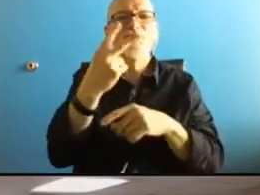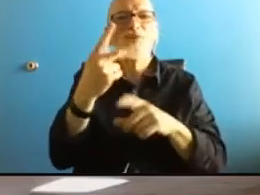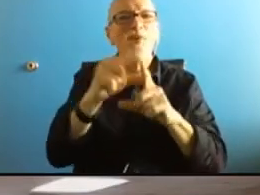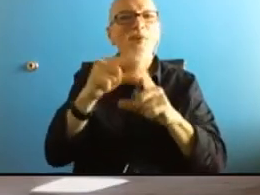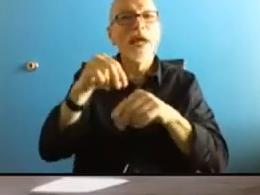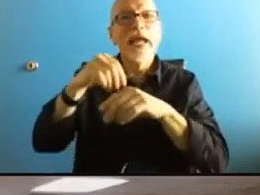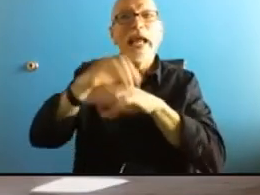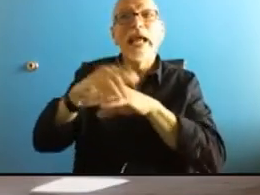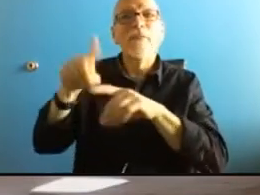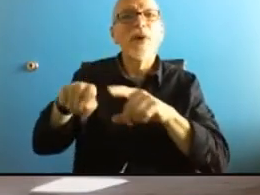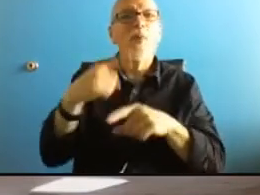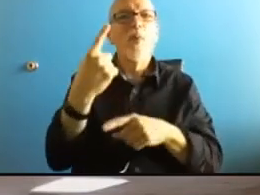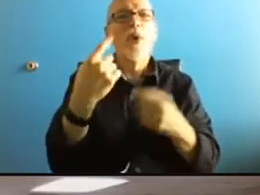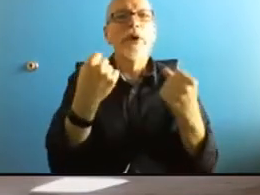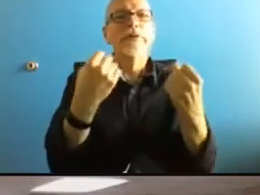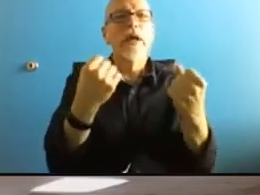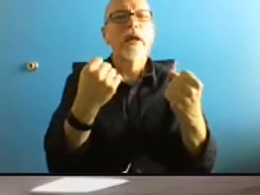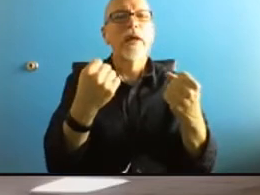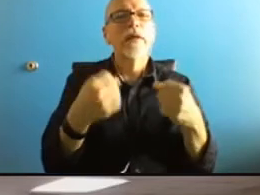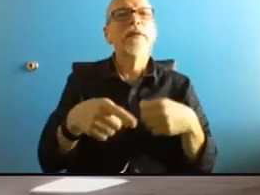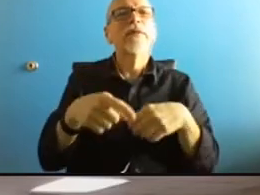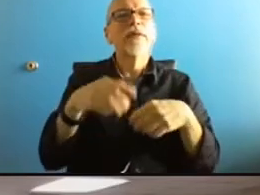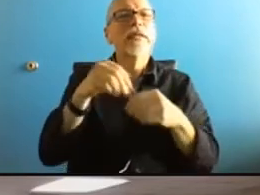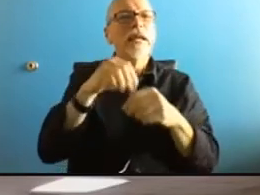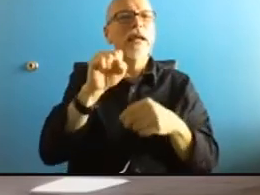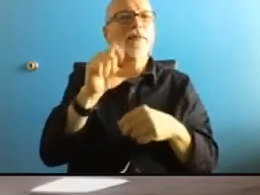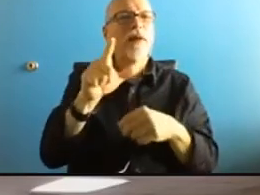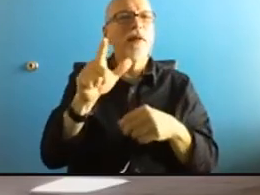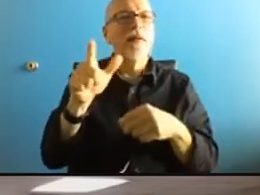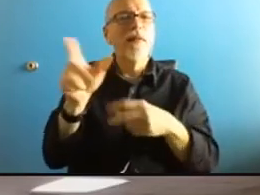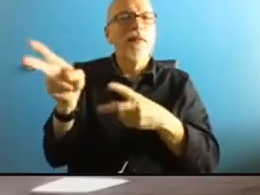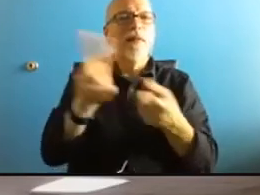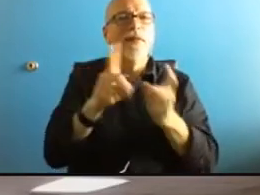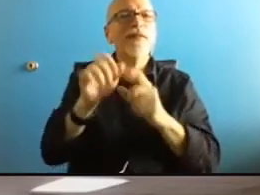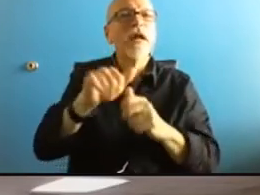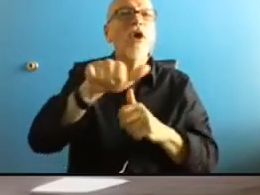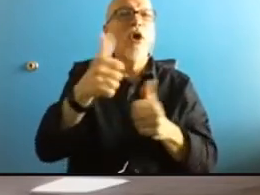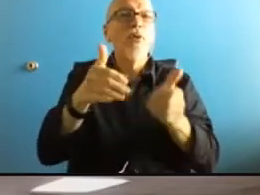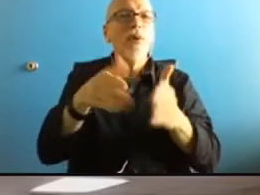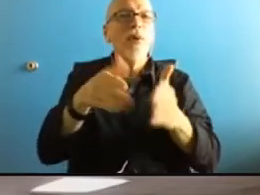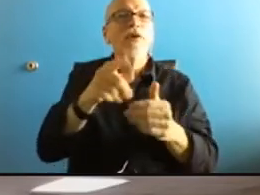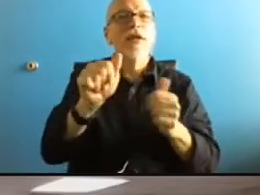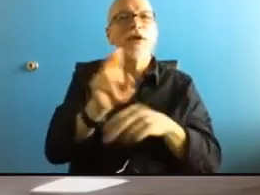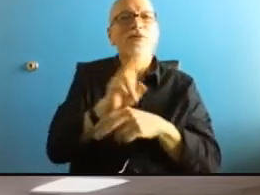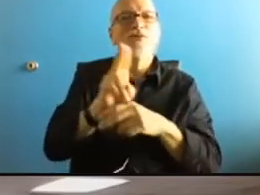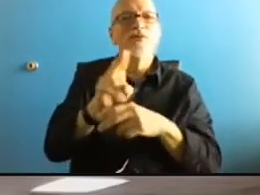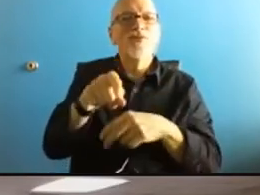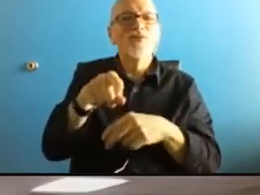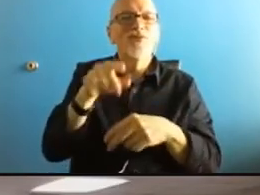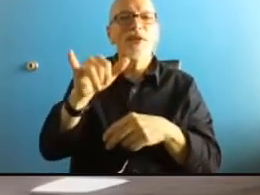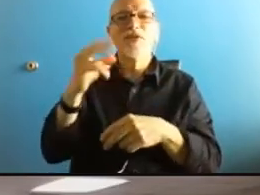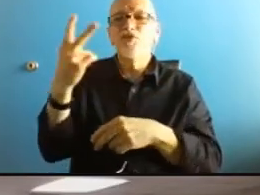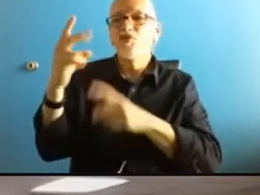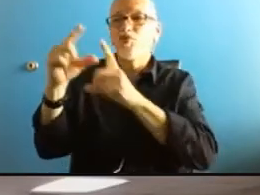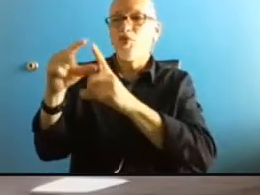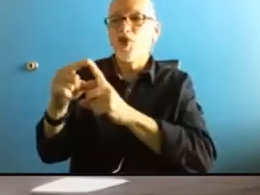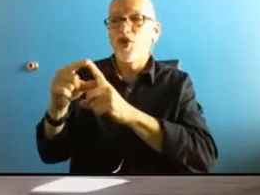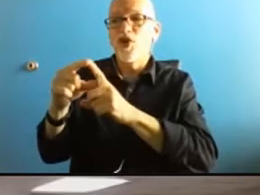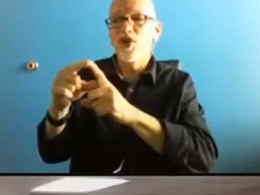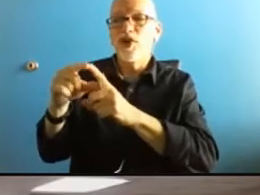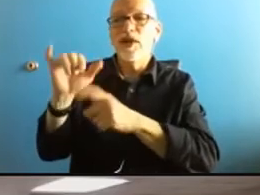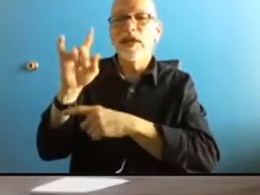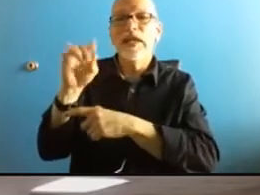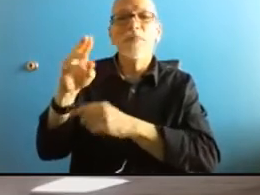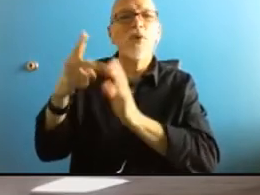but they're only one sign in ASL. So that's another way that you could use this table to do like your 2-word idioms, your double